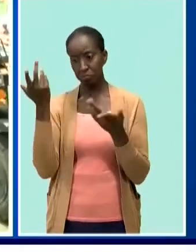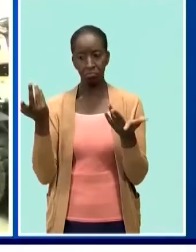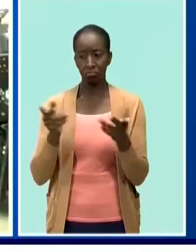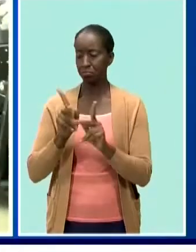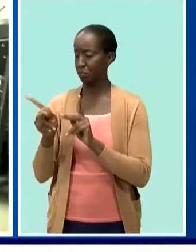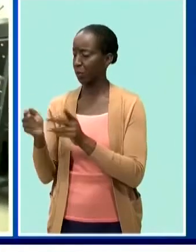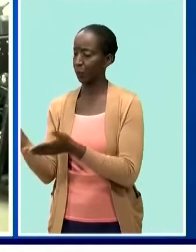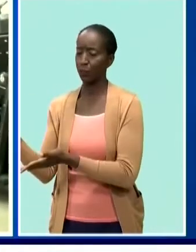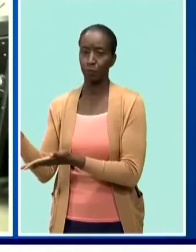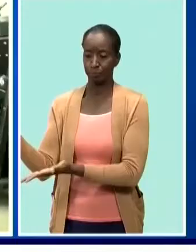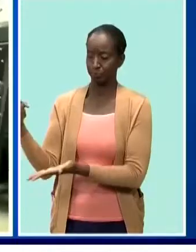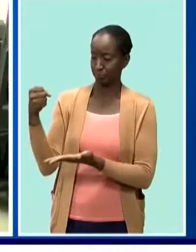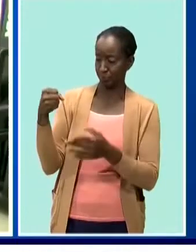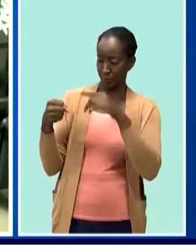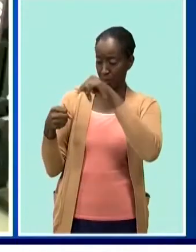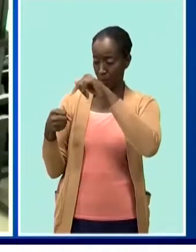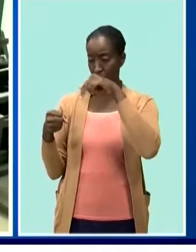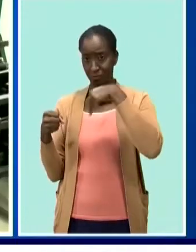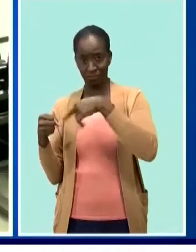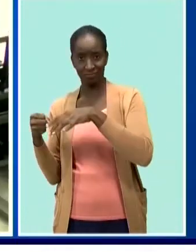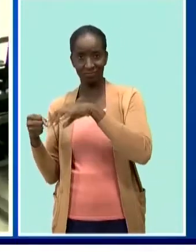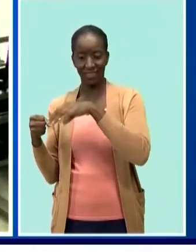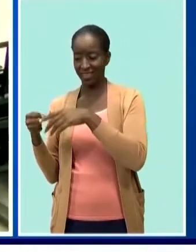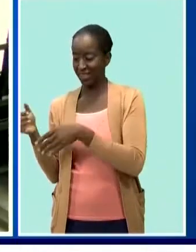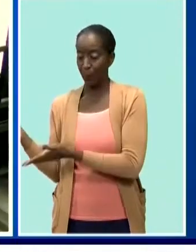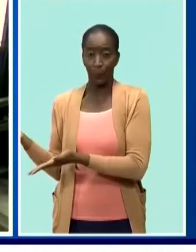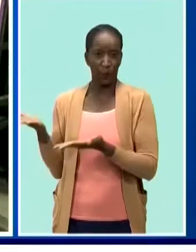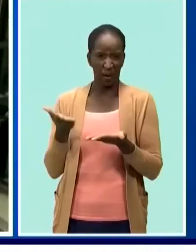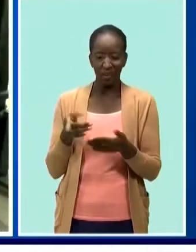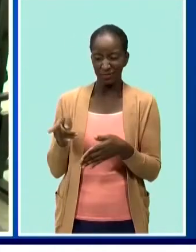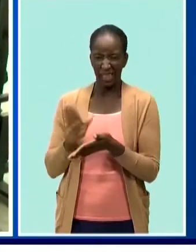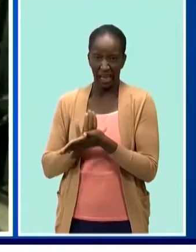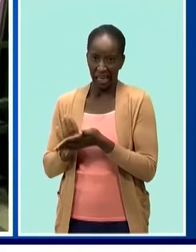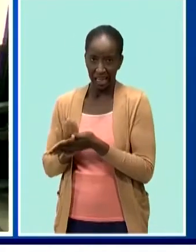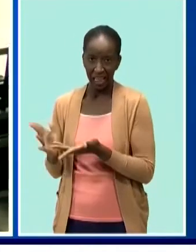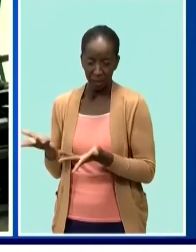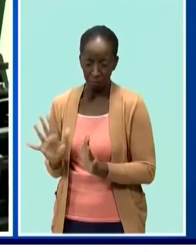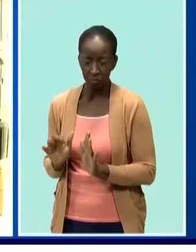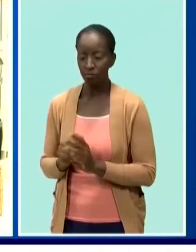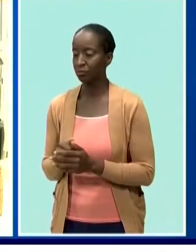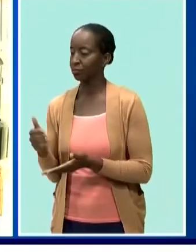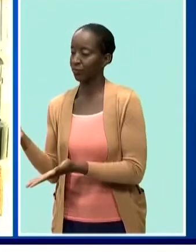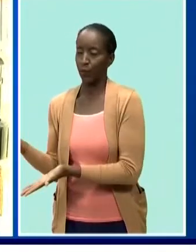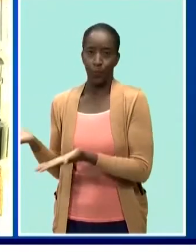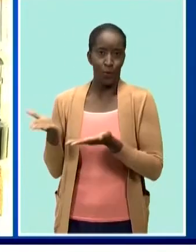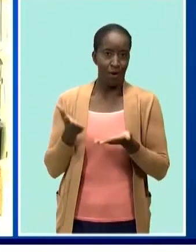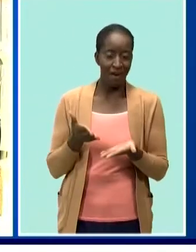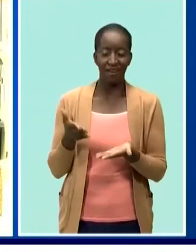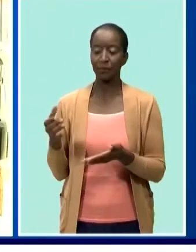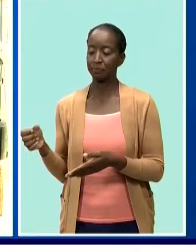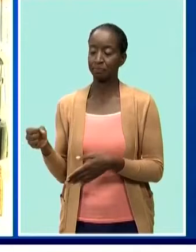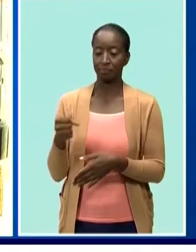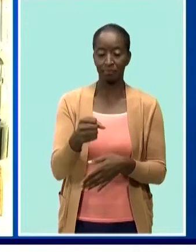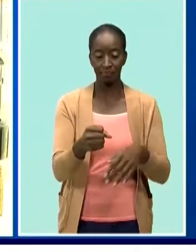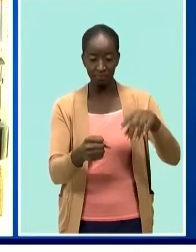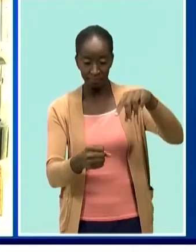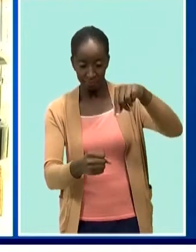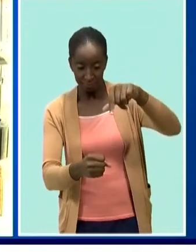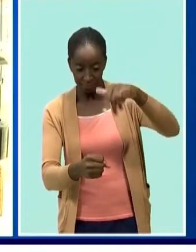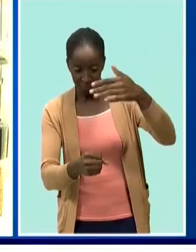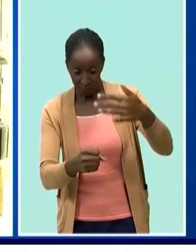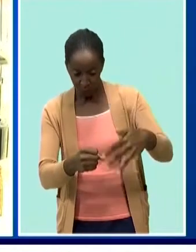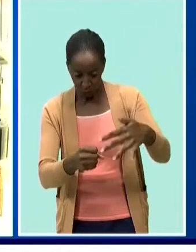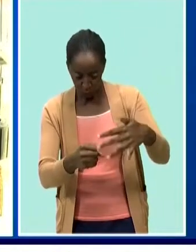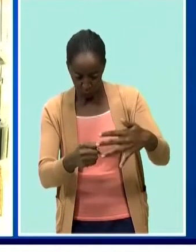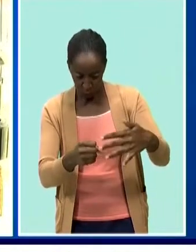be any gallon bottle that they've used at any time before, as long as it's clean, because obviously we don't want their product contaminated when they go